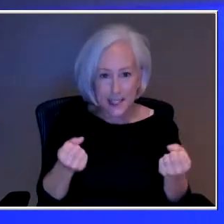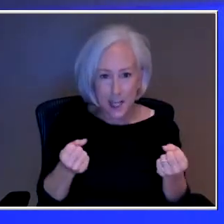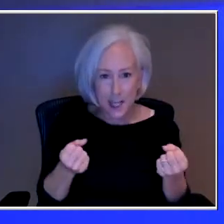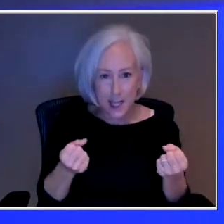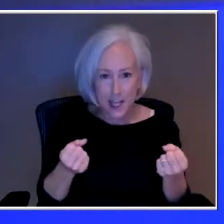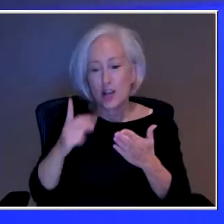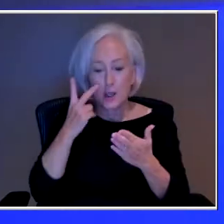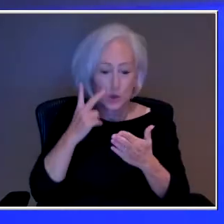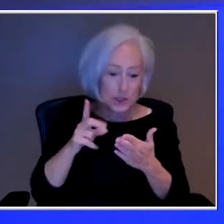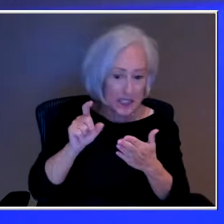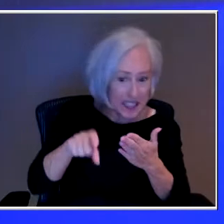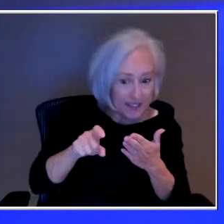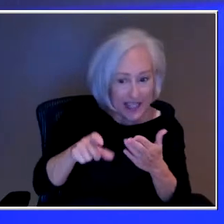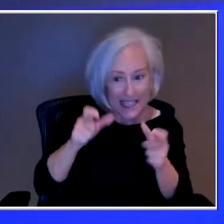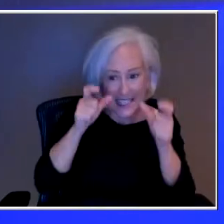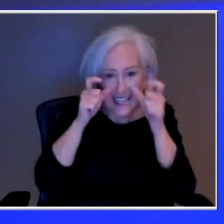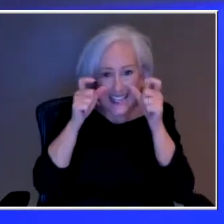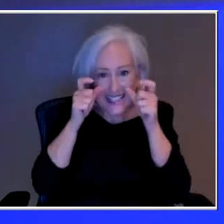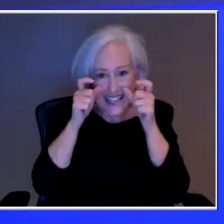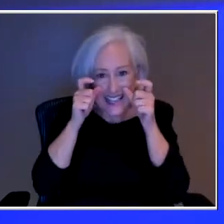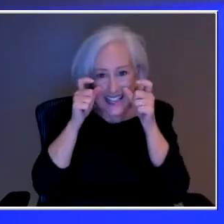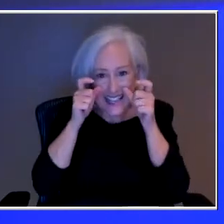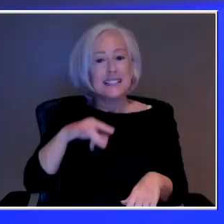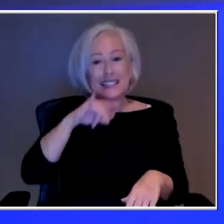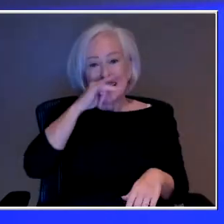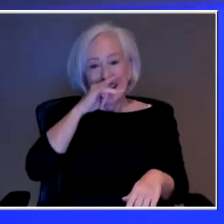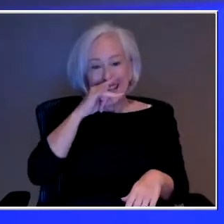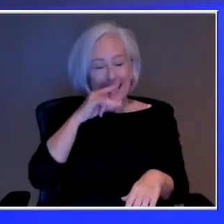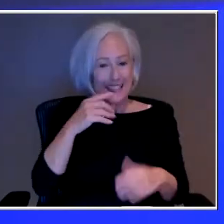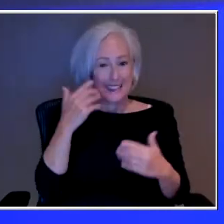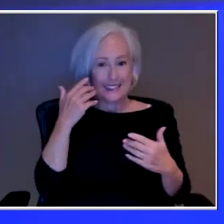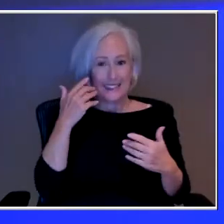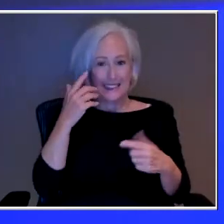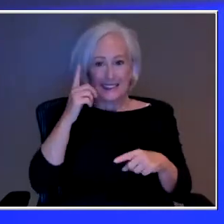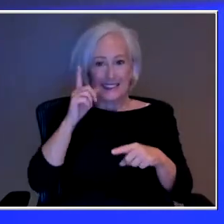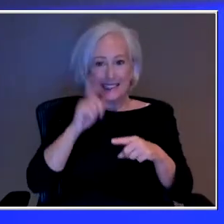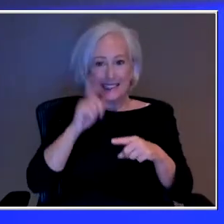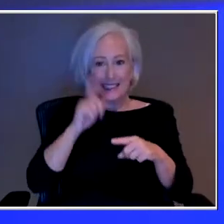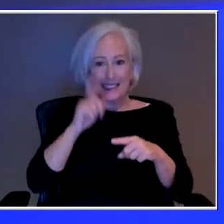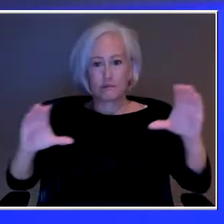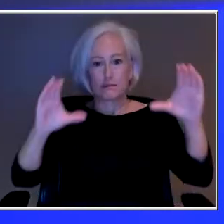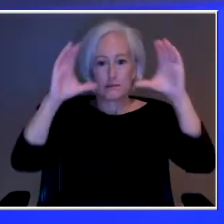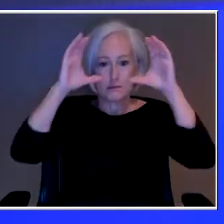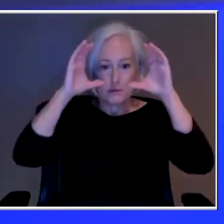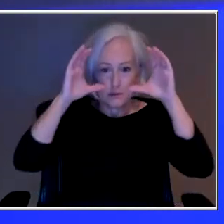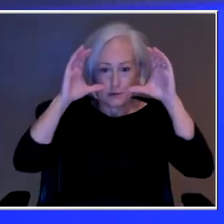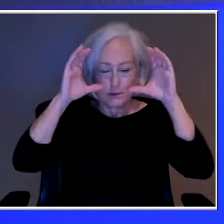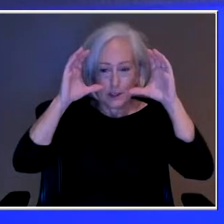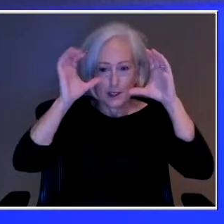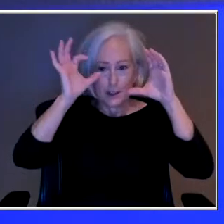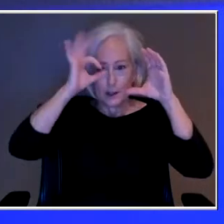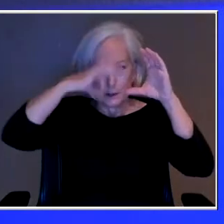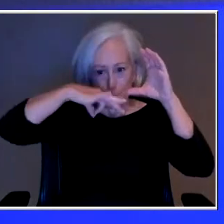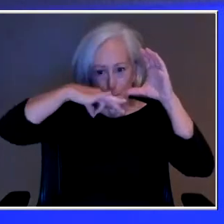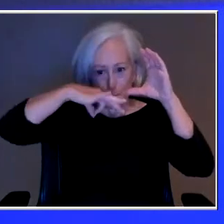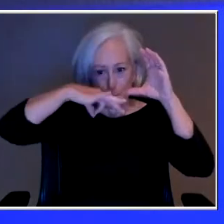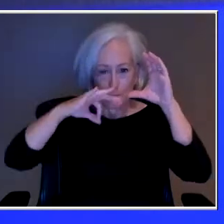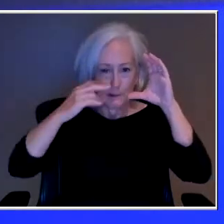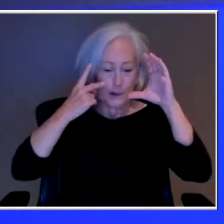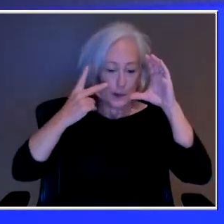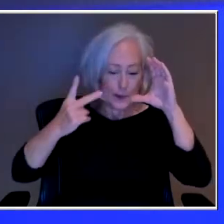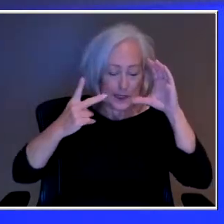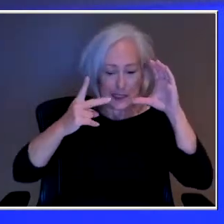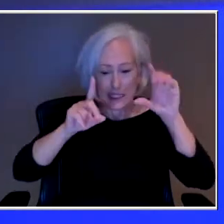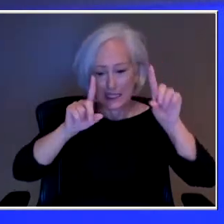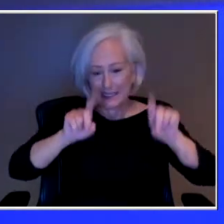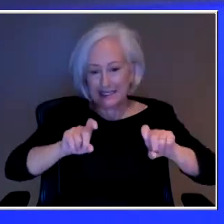So in kids, obviously, they can't always be put in that machine like adults that go better 1, 2, 3. Yeah. So she's able to check